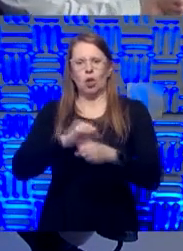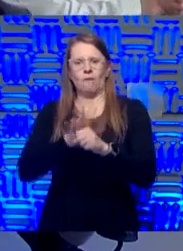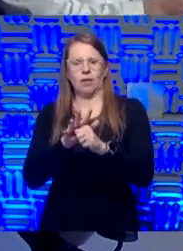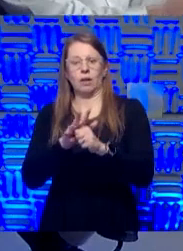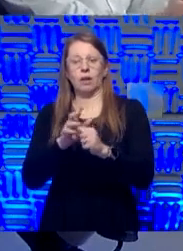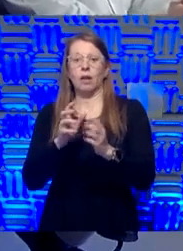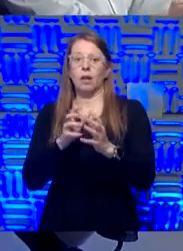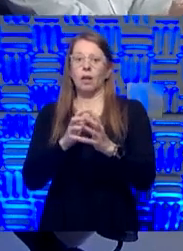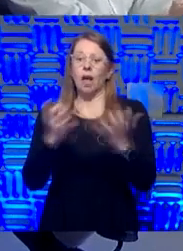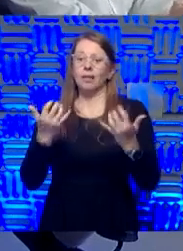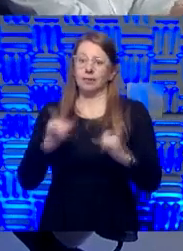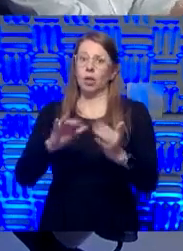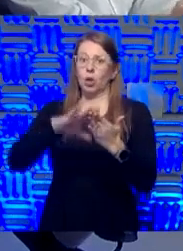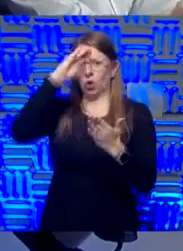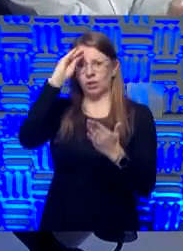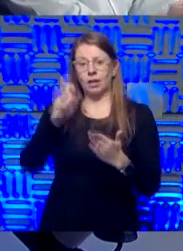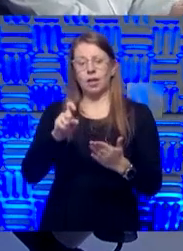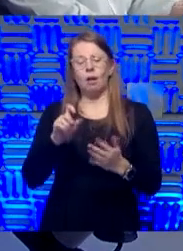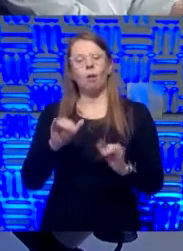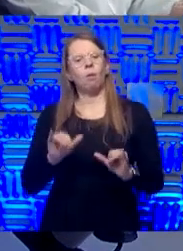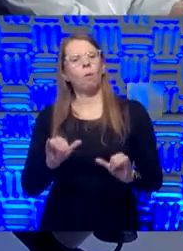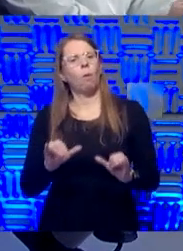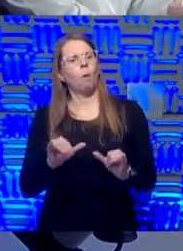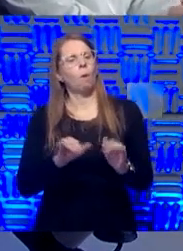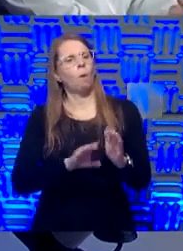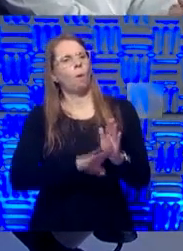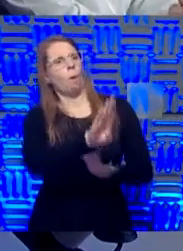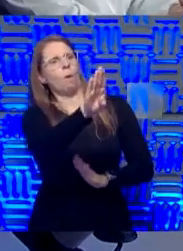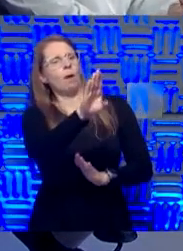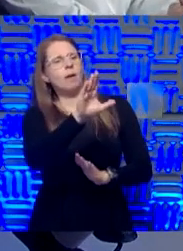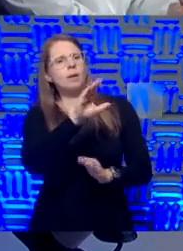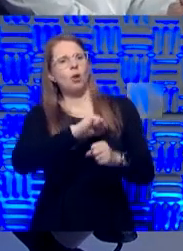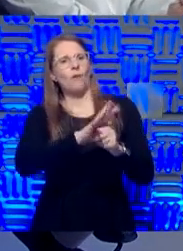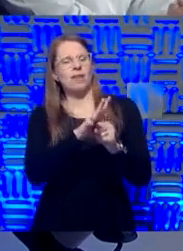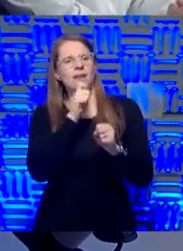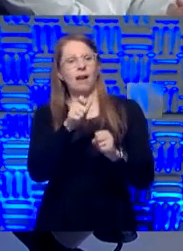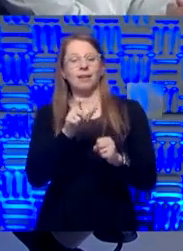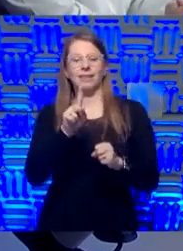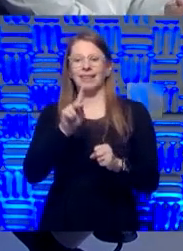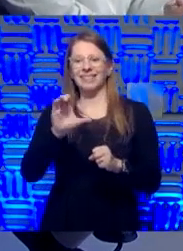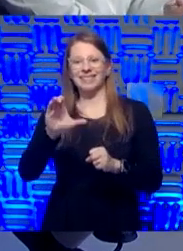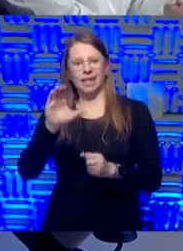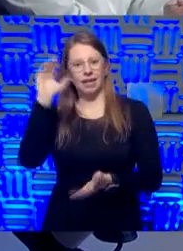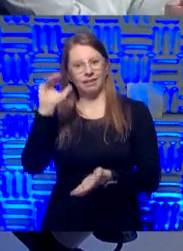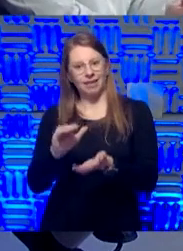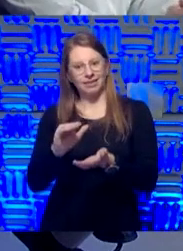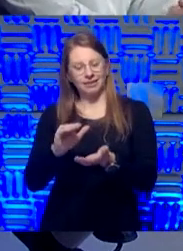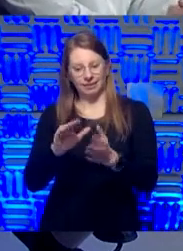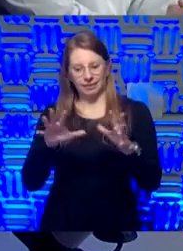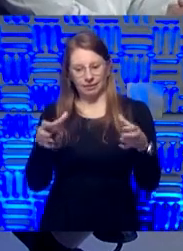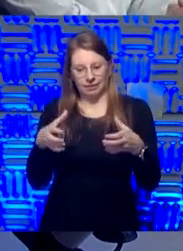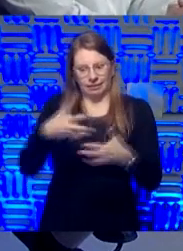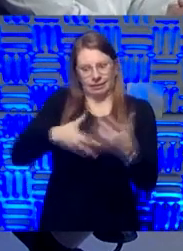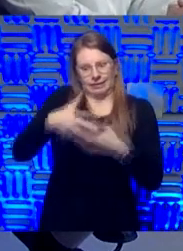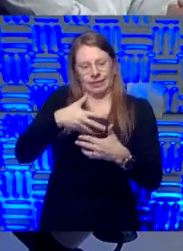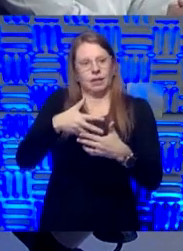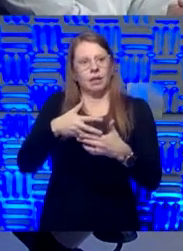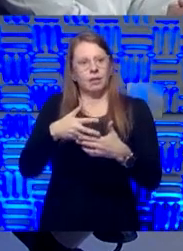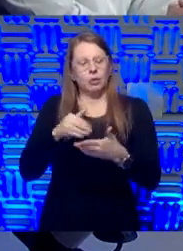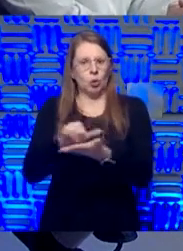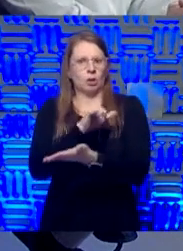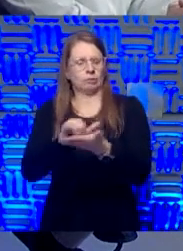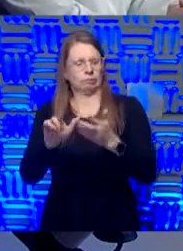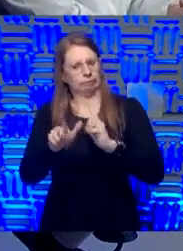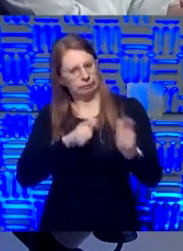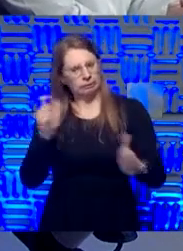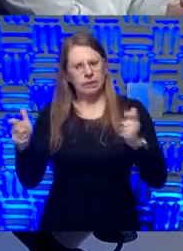think, gosh, we're not seeing as many new cases. Remember, we're in Kansas City. Population's less dense. It may be that there's so much